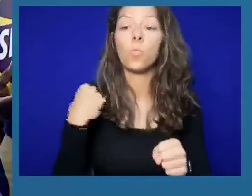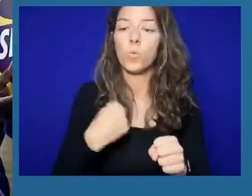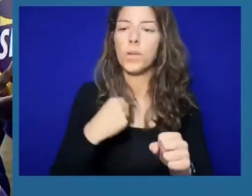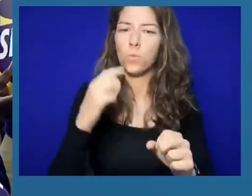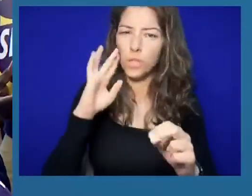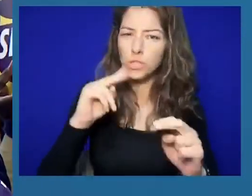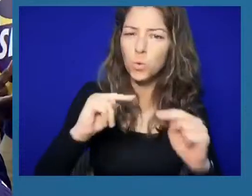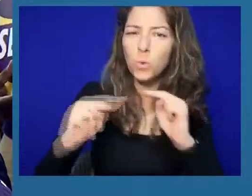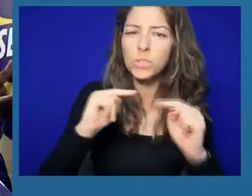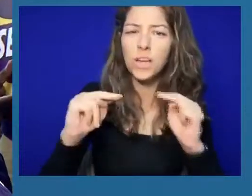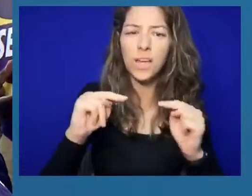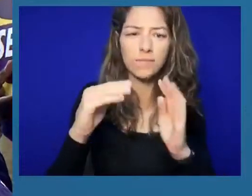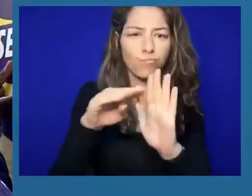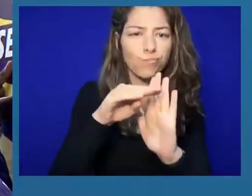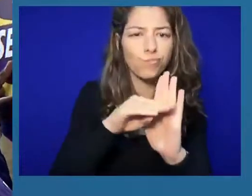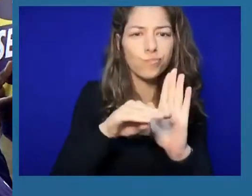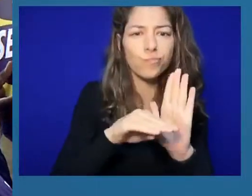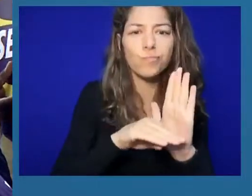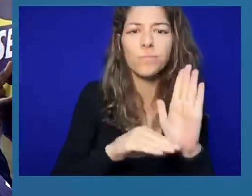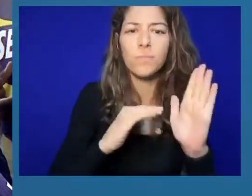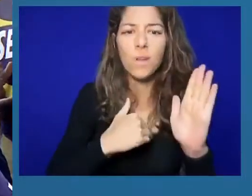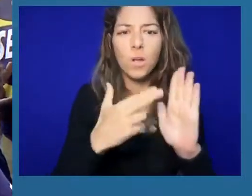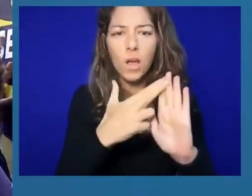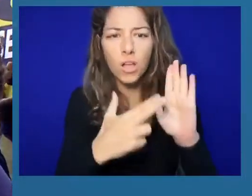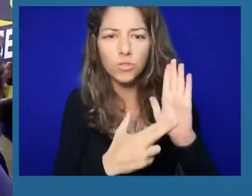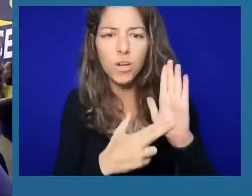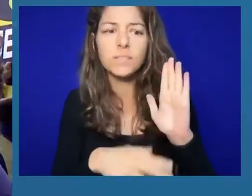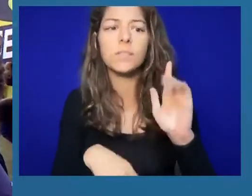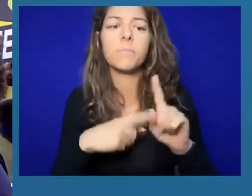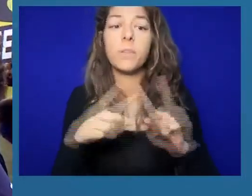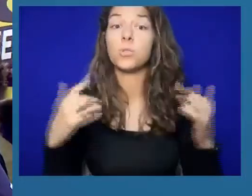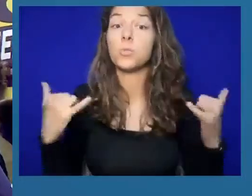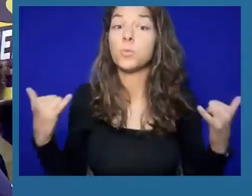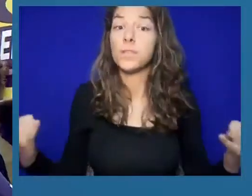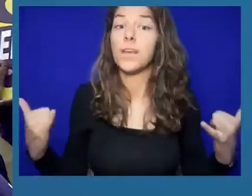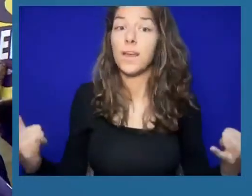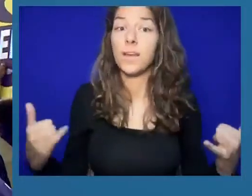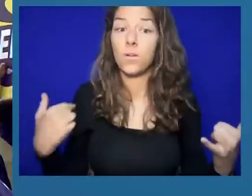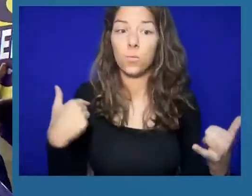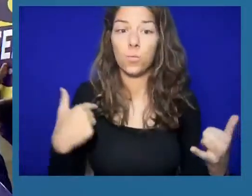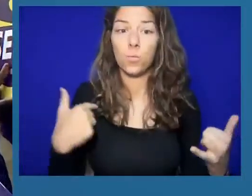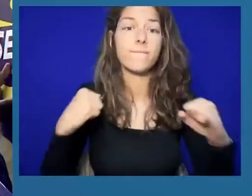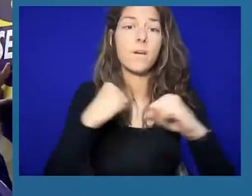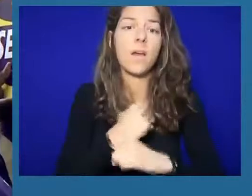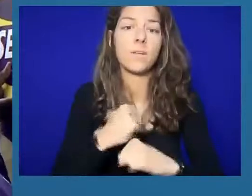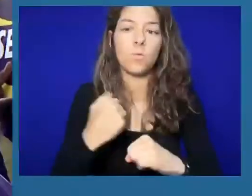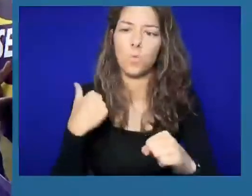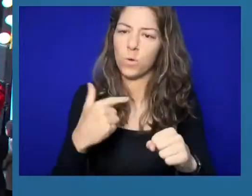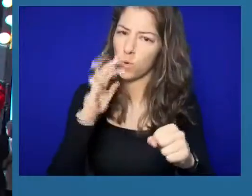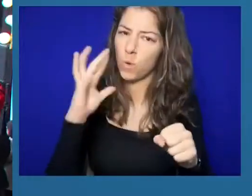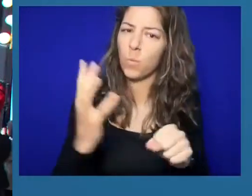these terms in our contracts, but today, when we fight, we win.